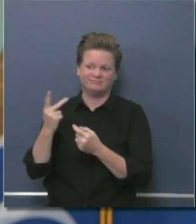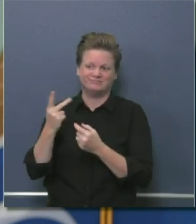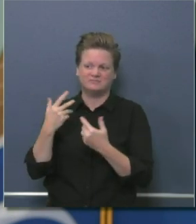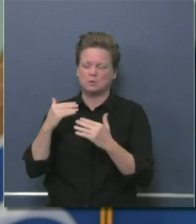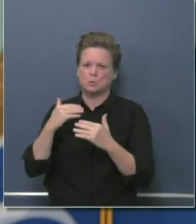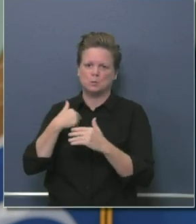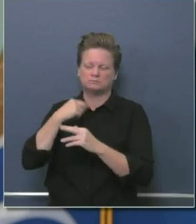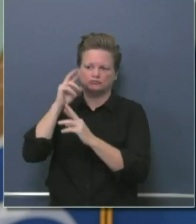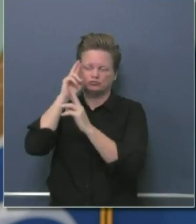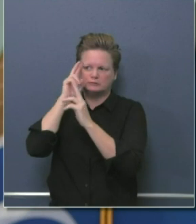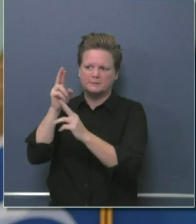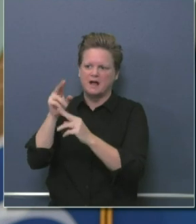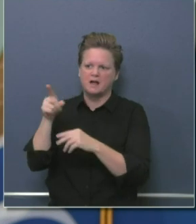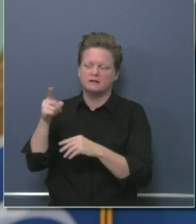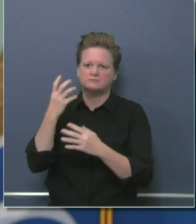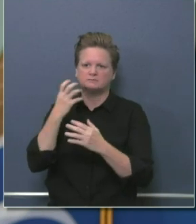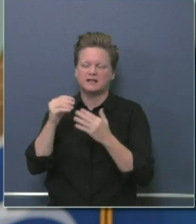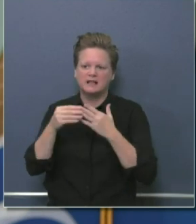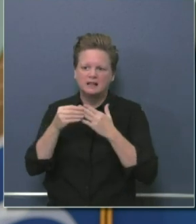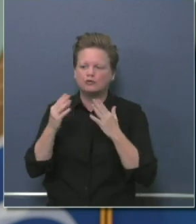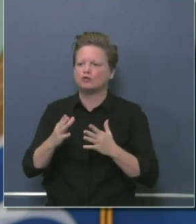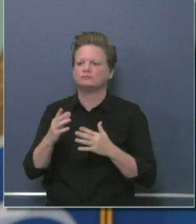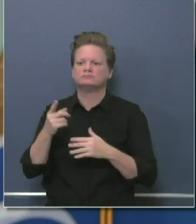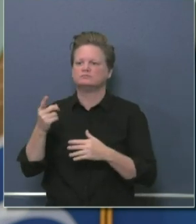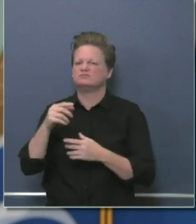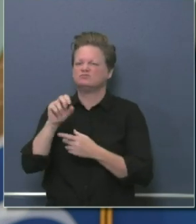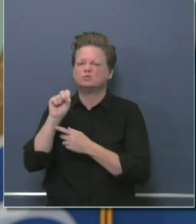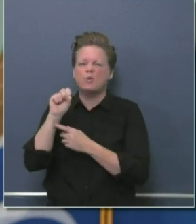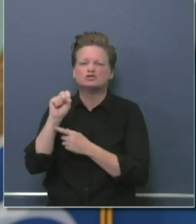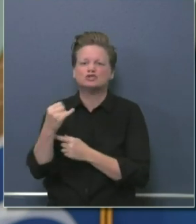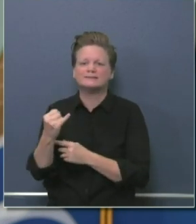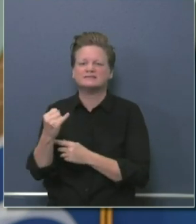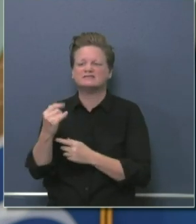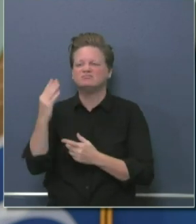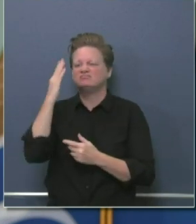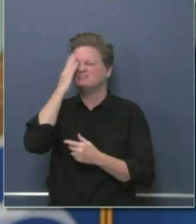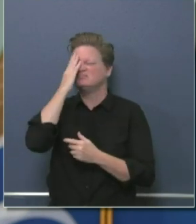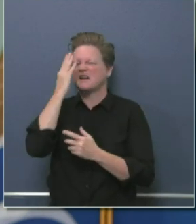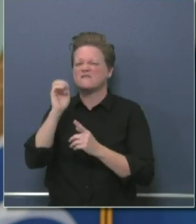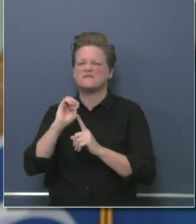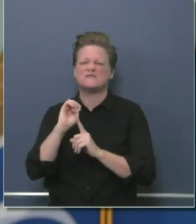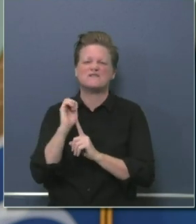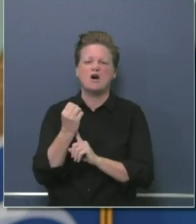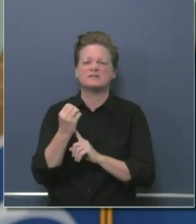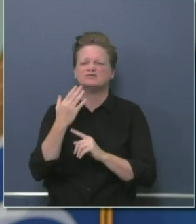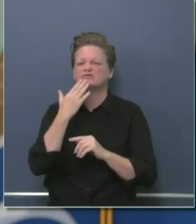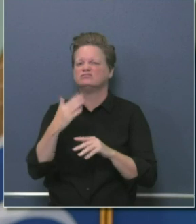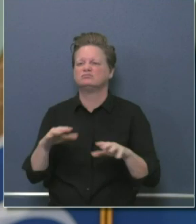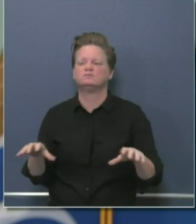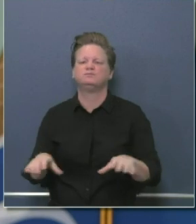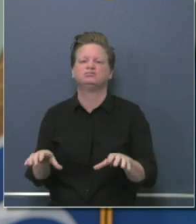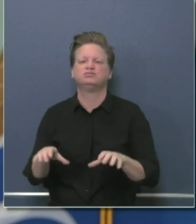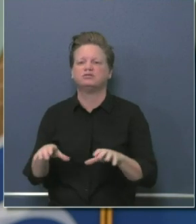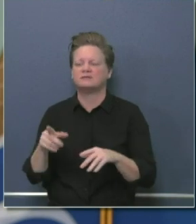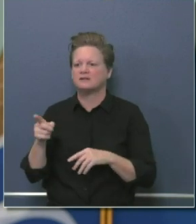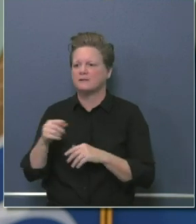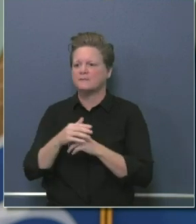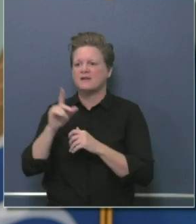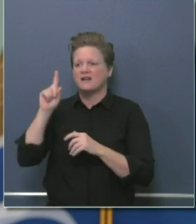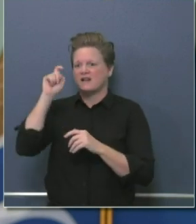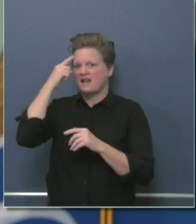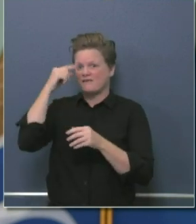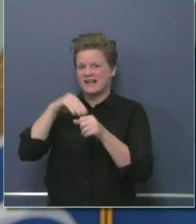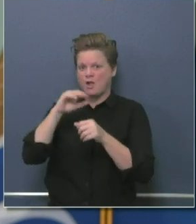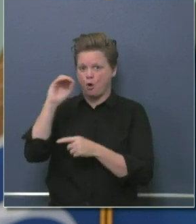so many other social justice causes. Governor Brown in Oregon, I've gotten to know very, very closely. And so we've been talking,